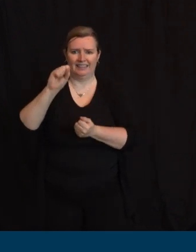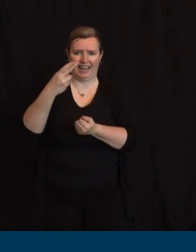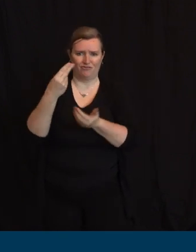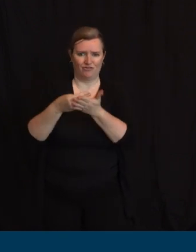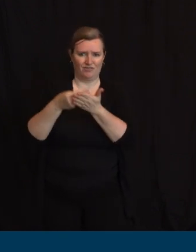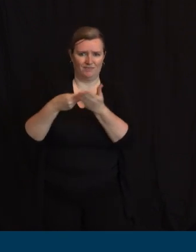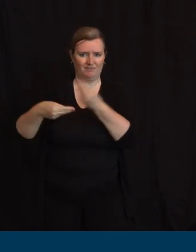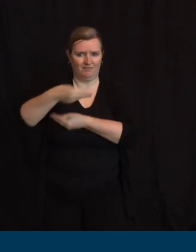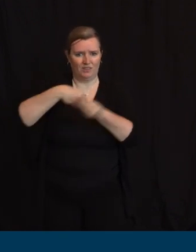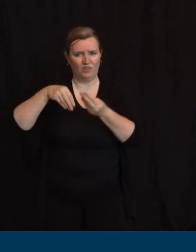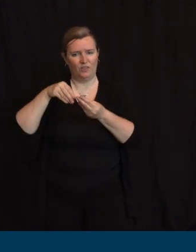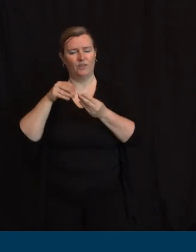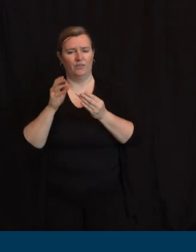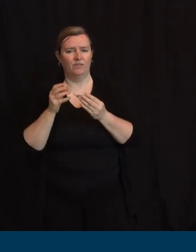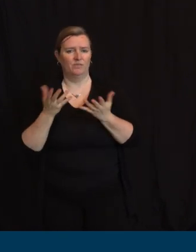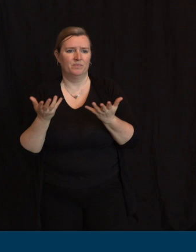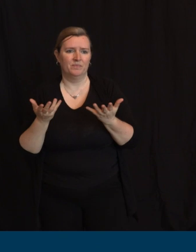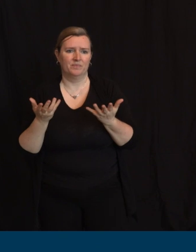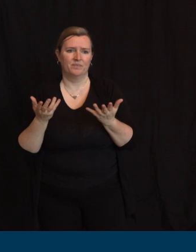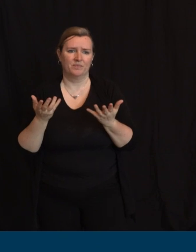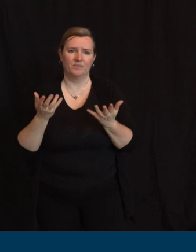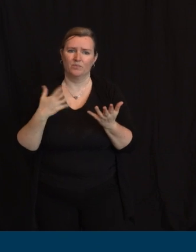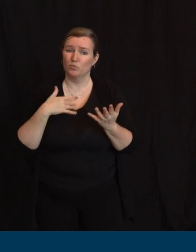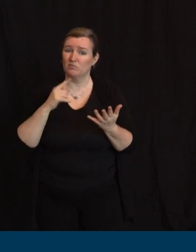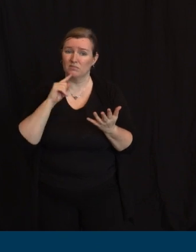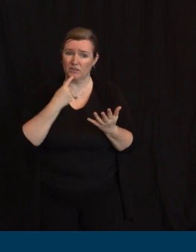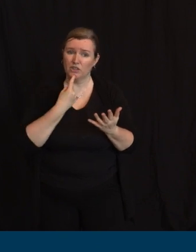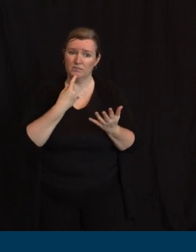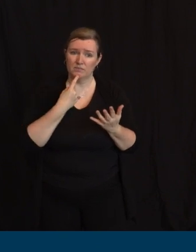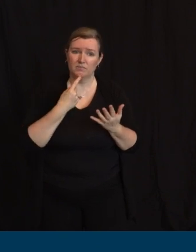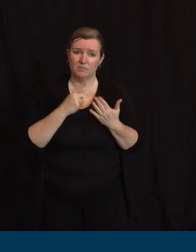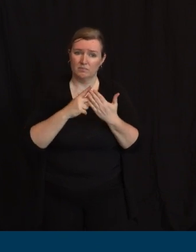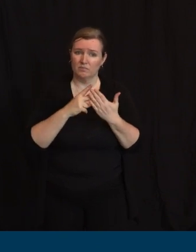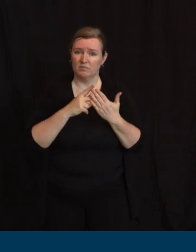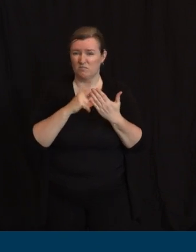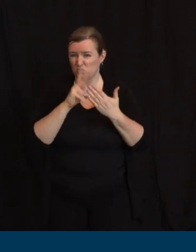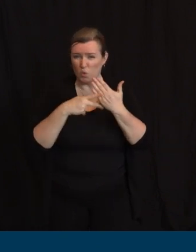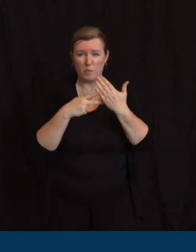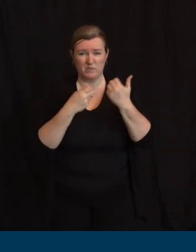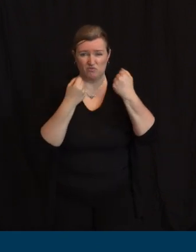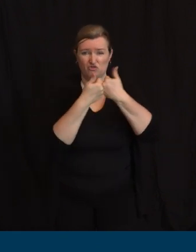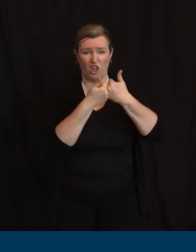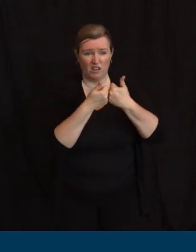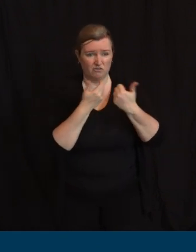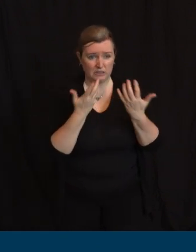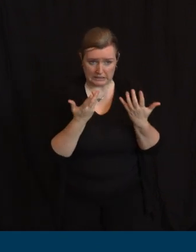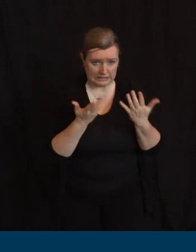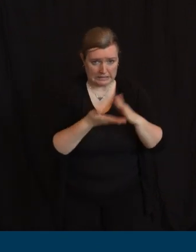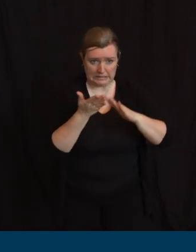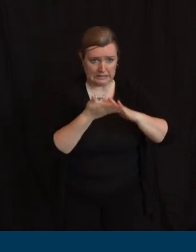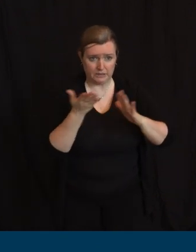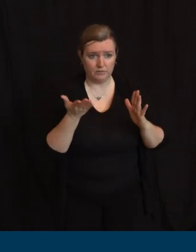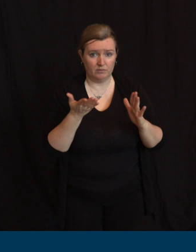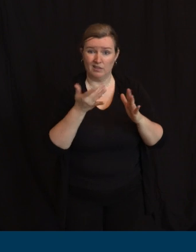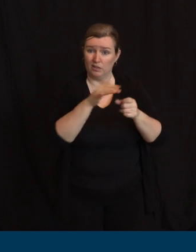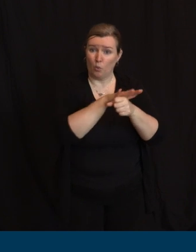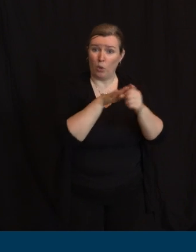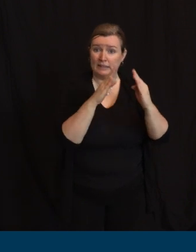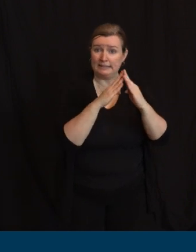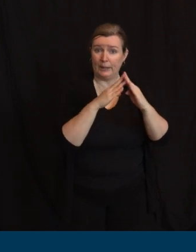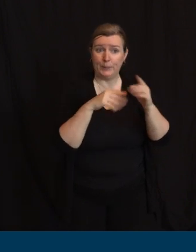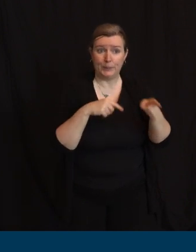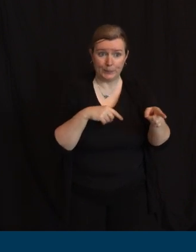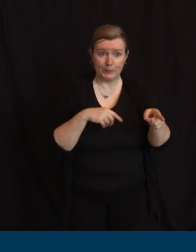challenges, including allowing local municipalities to, this is going to be real stuff if we don't find the right sources of